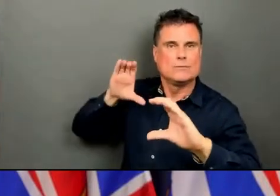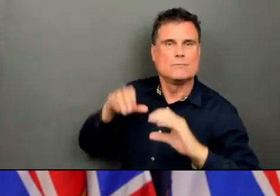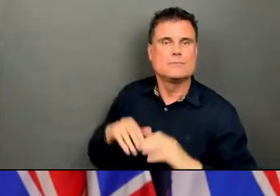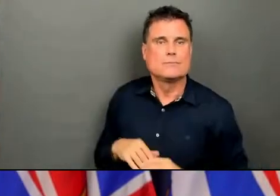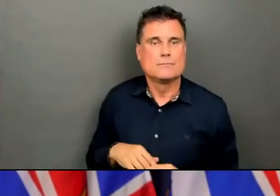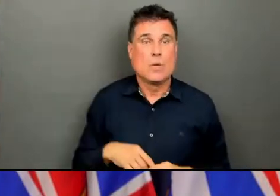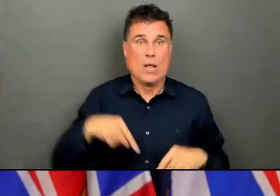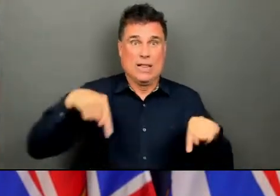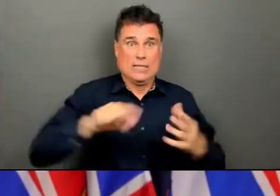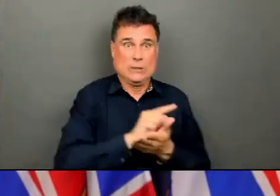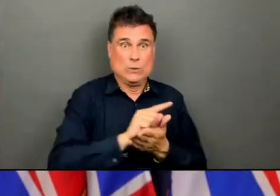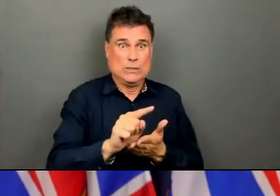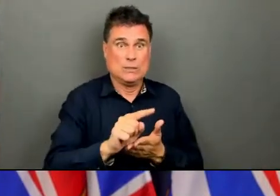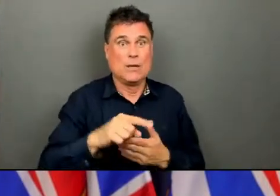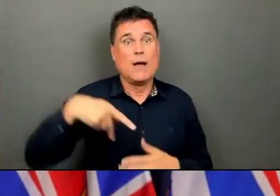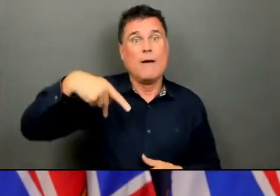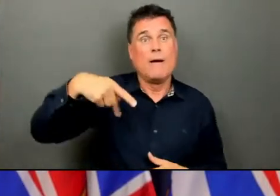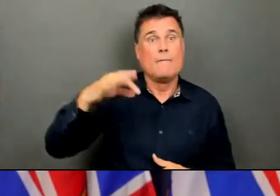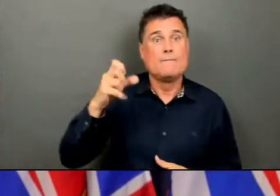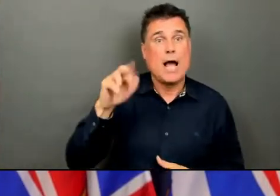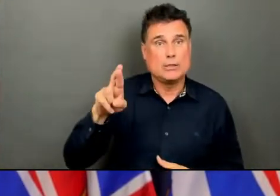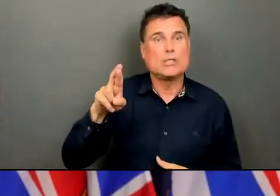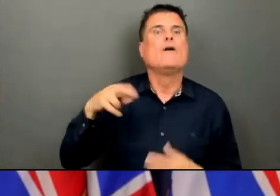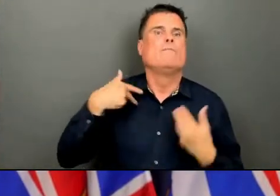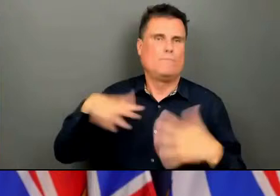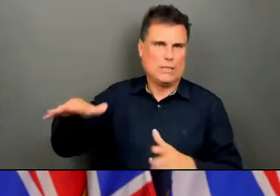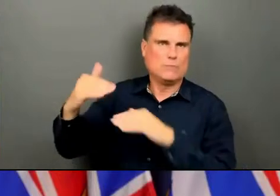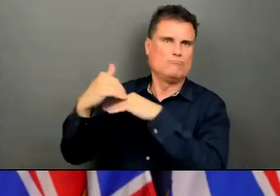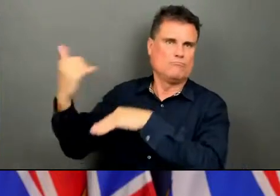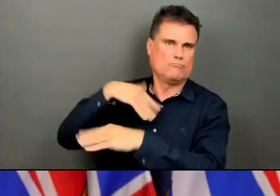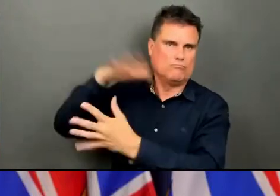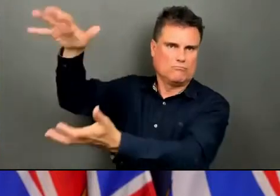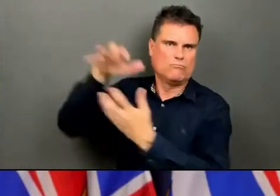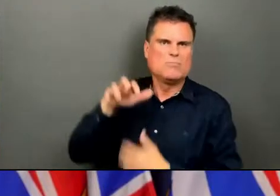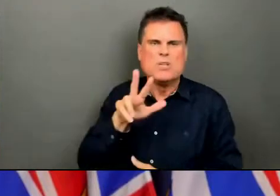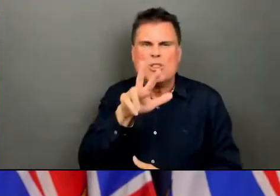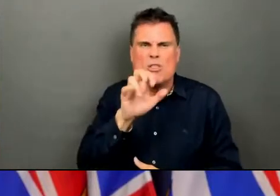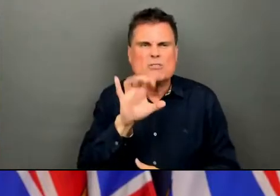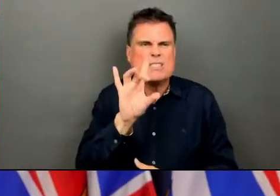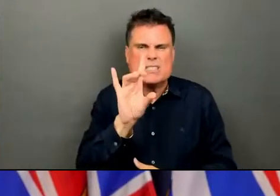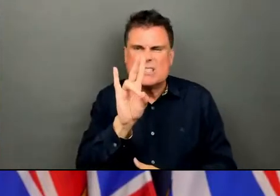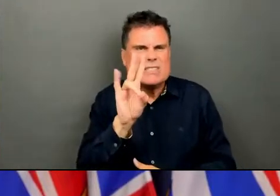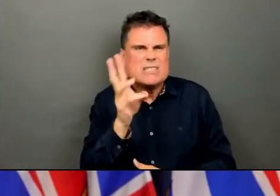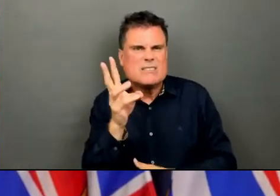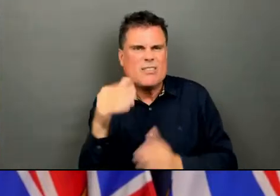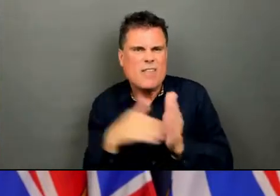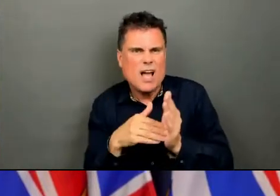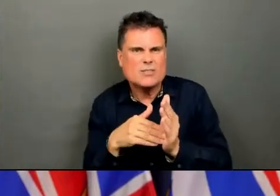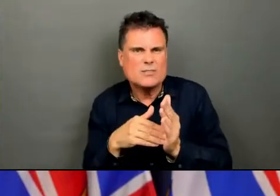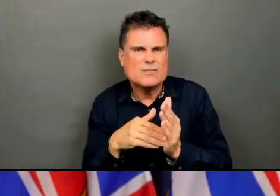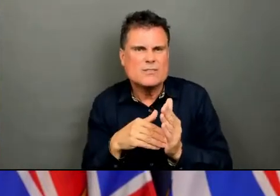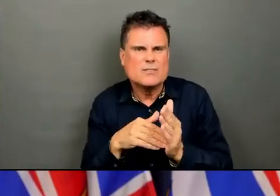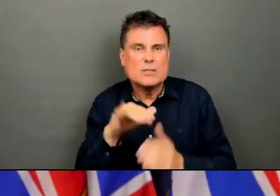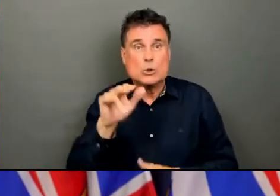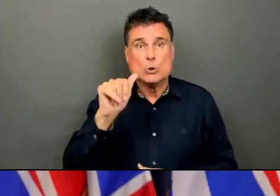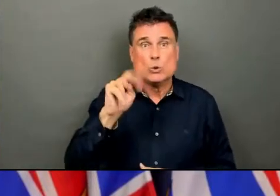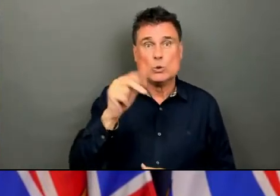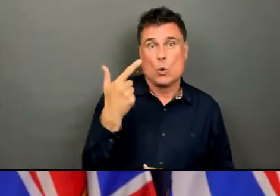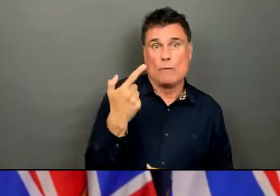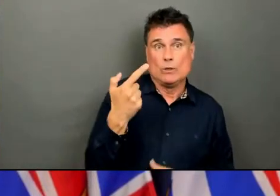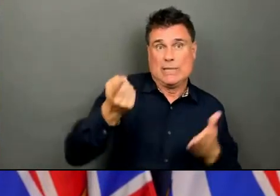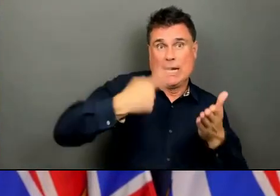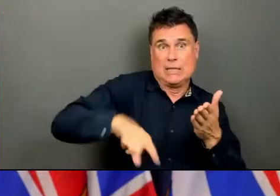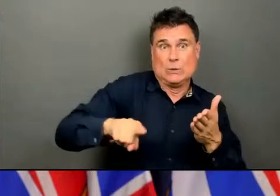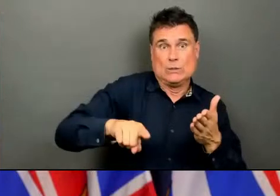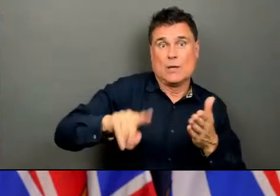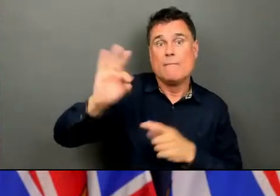received the 327,600 doses we expect. The week of June 21st, from the federal government, our